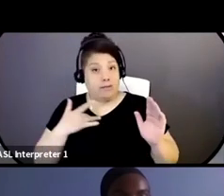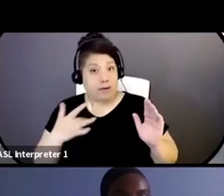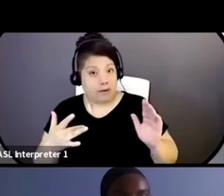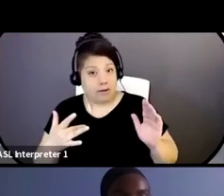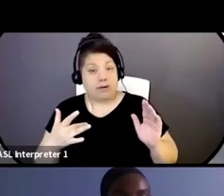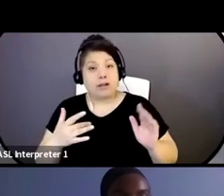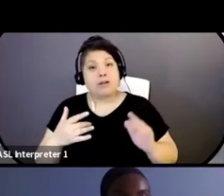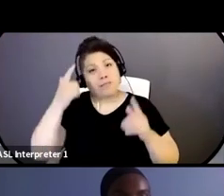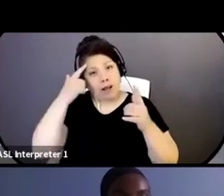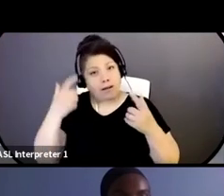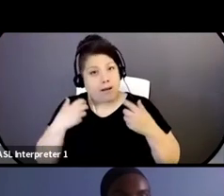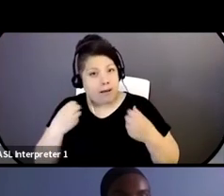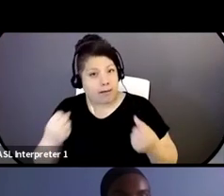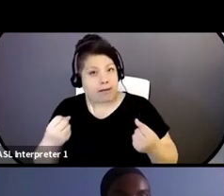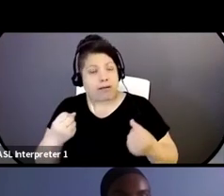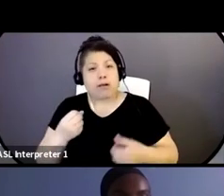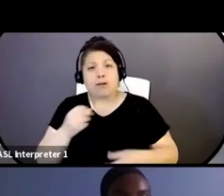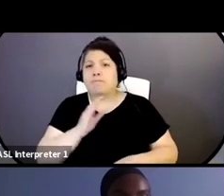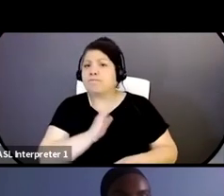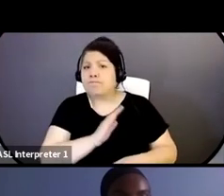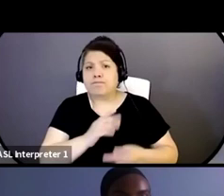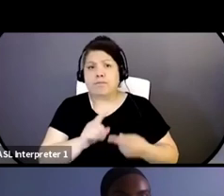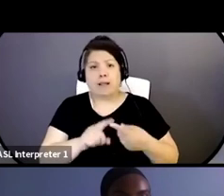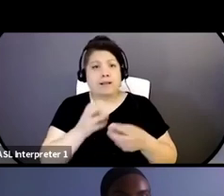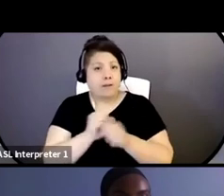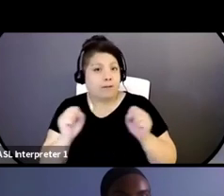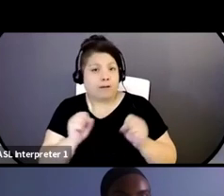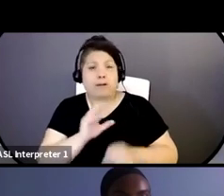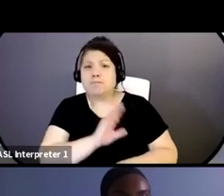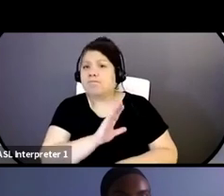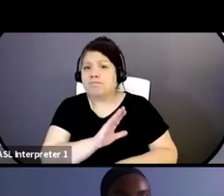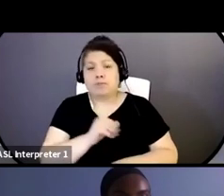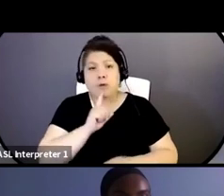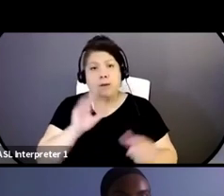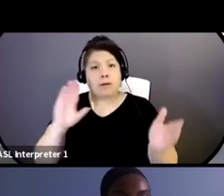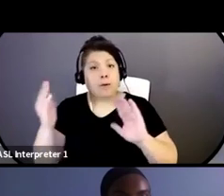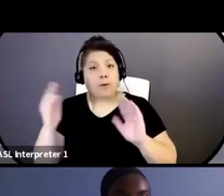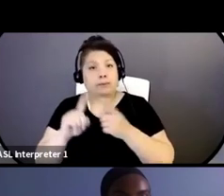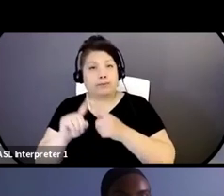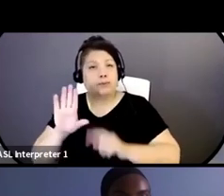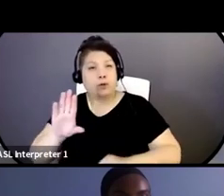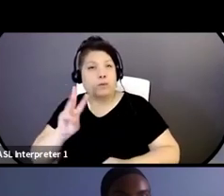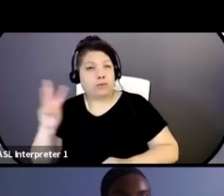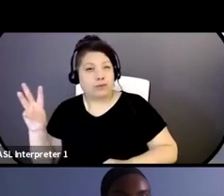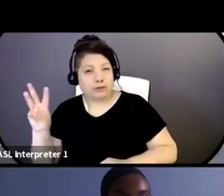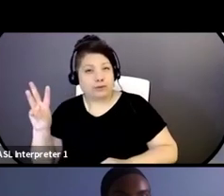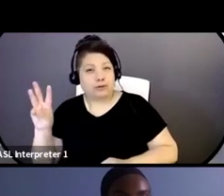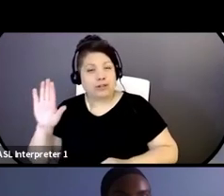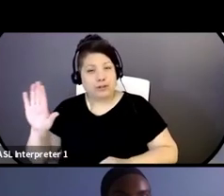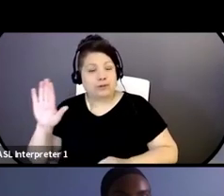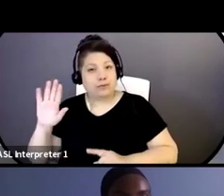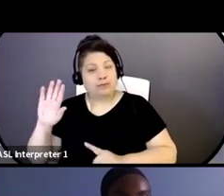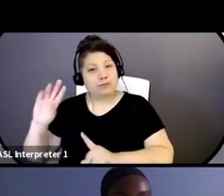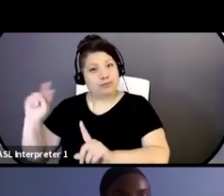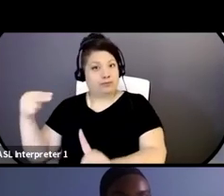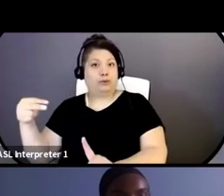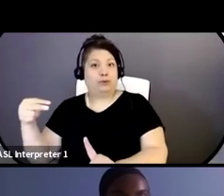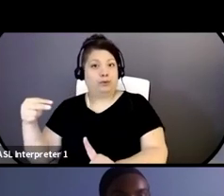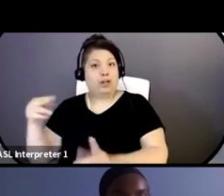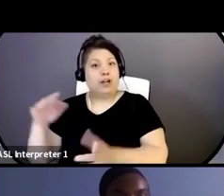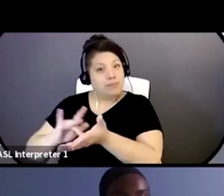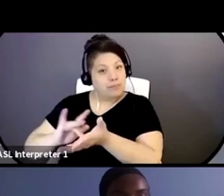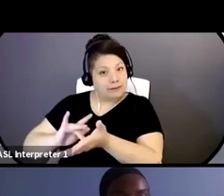those mental health practices, those safety practices, to Western ideas of medicine? It's always